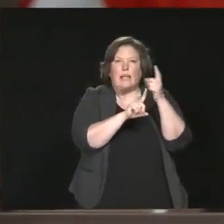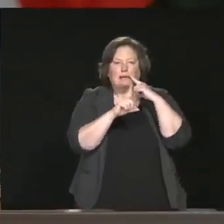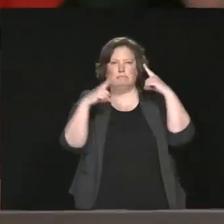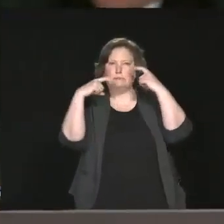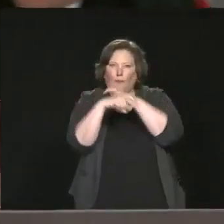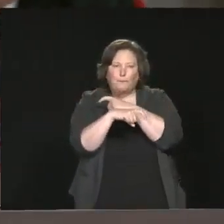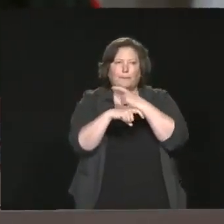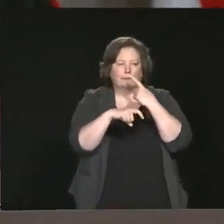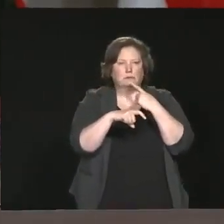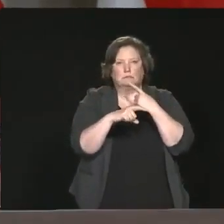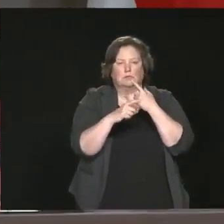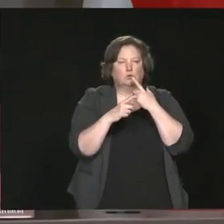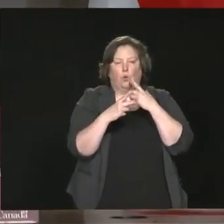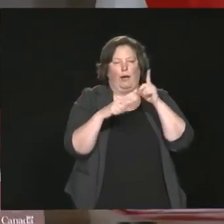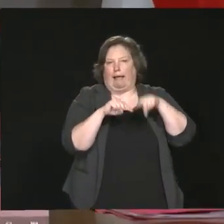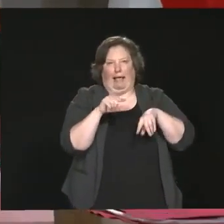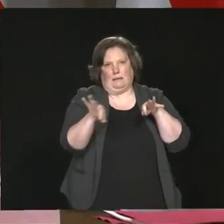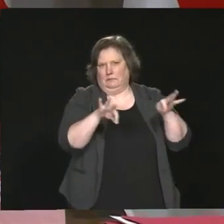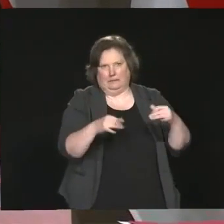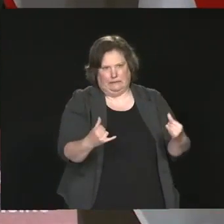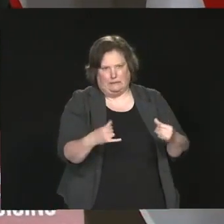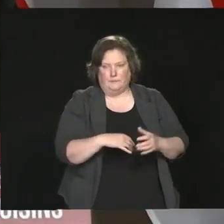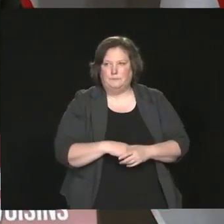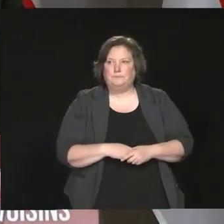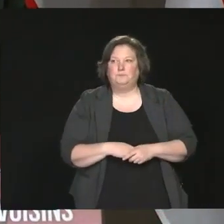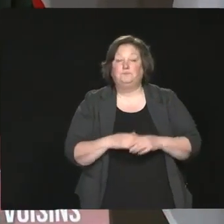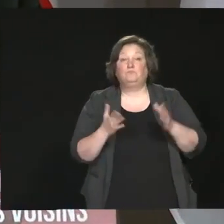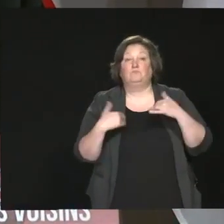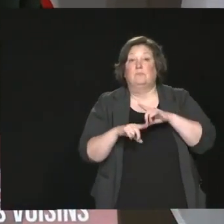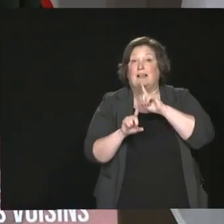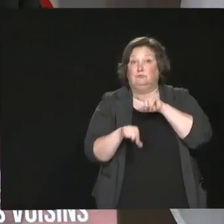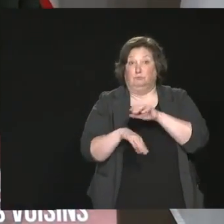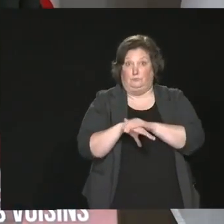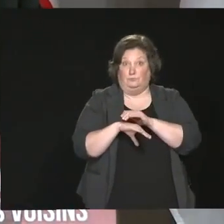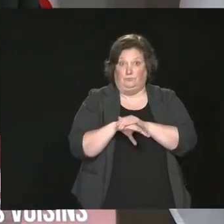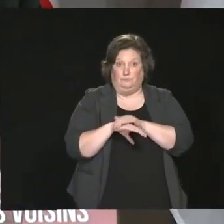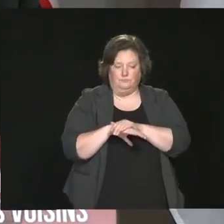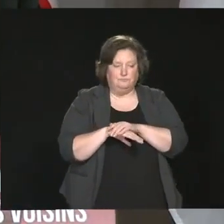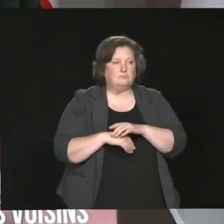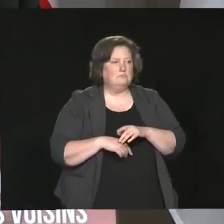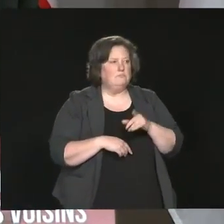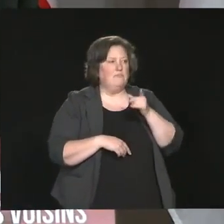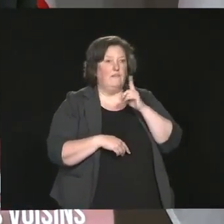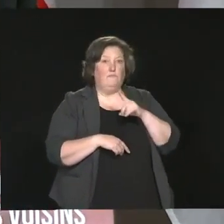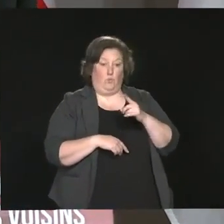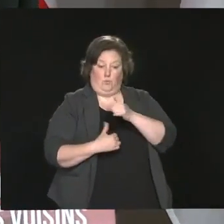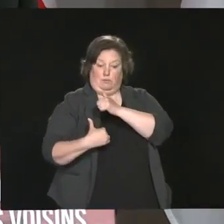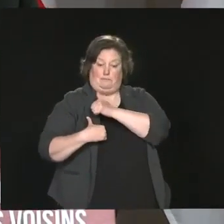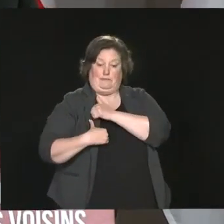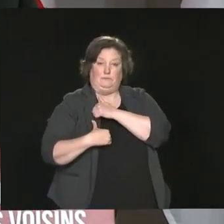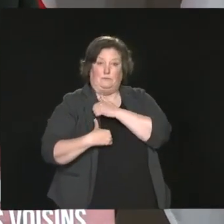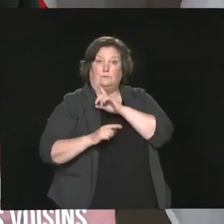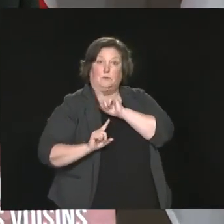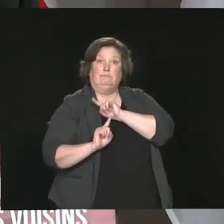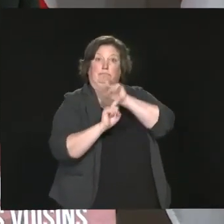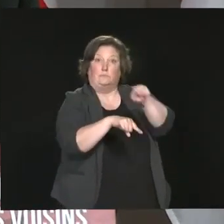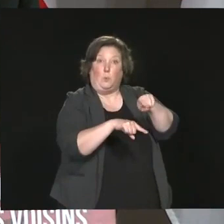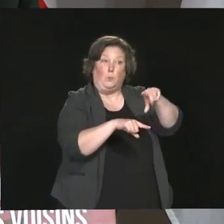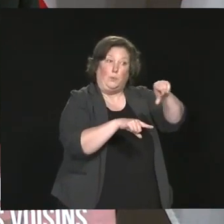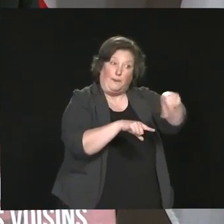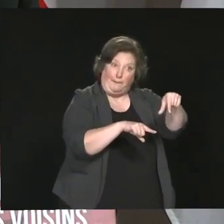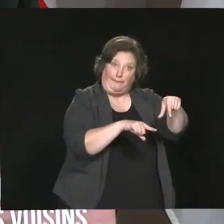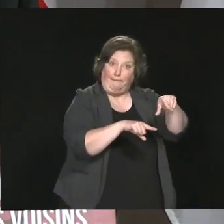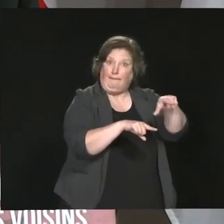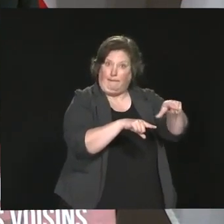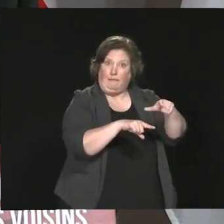And with respect to the request for assistance from Quebec, back in early April, when Quebec contacted us